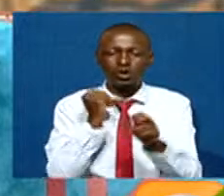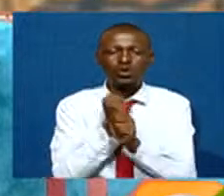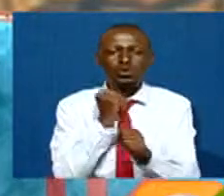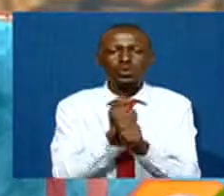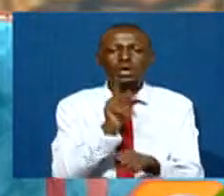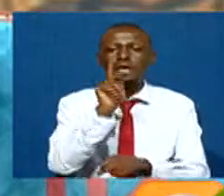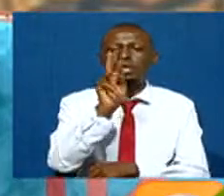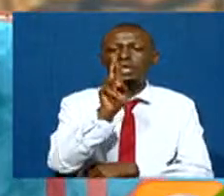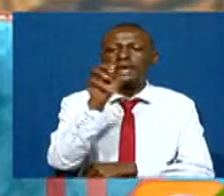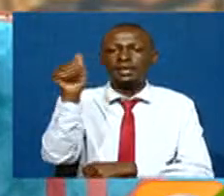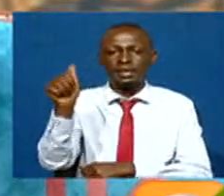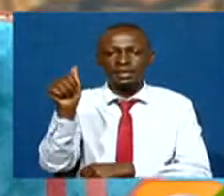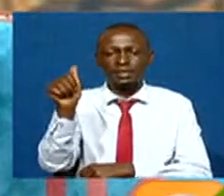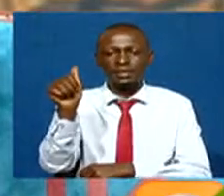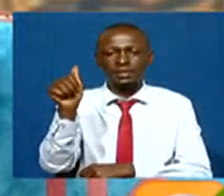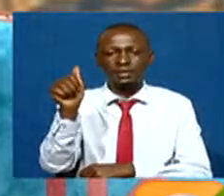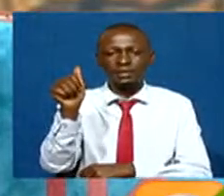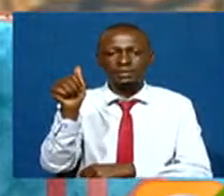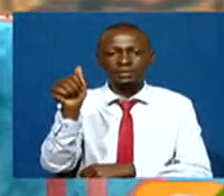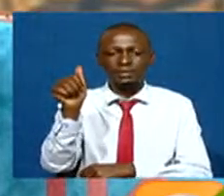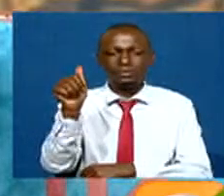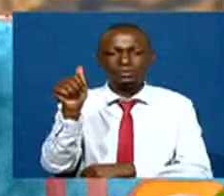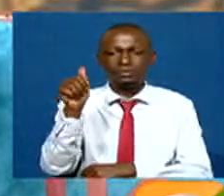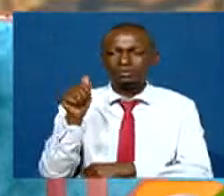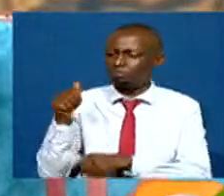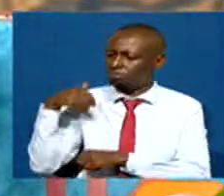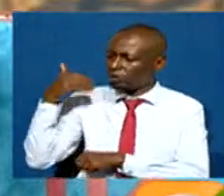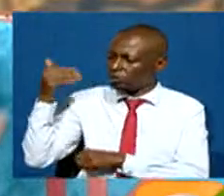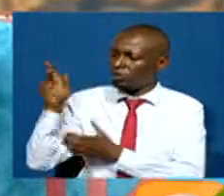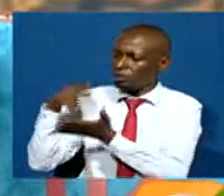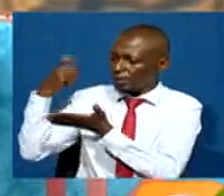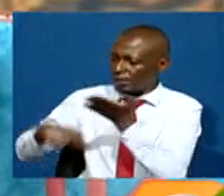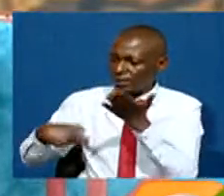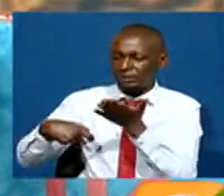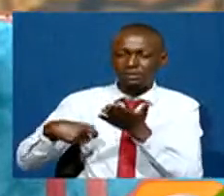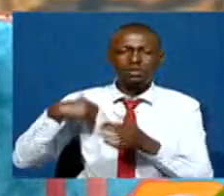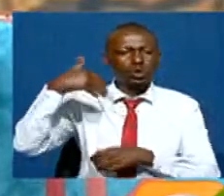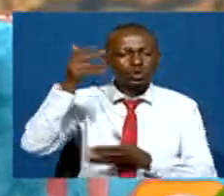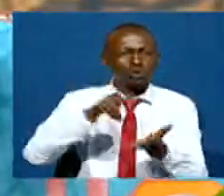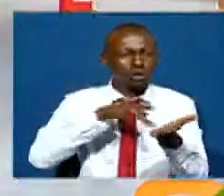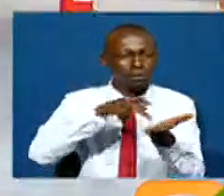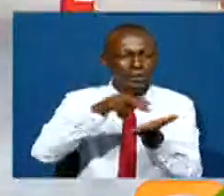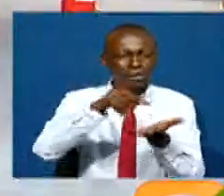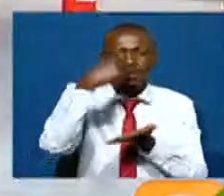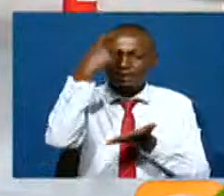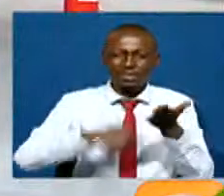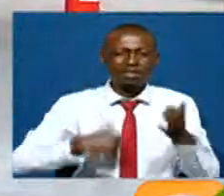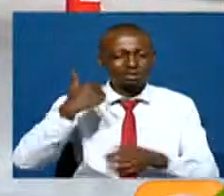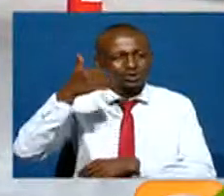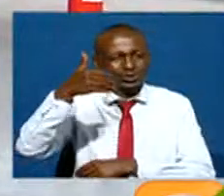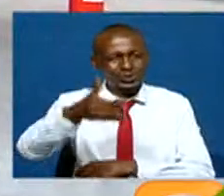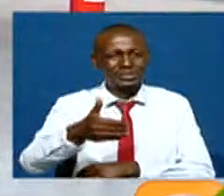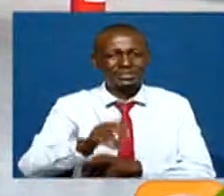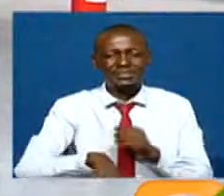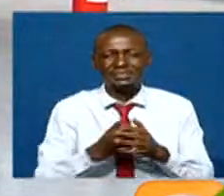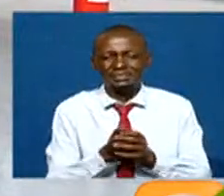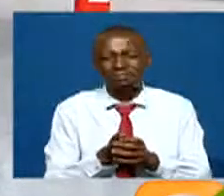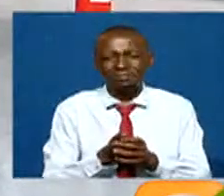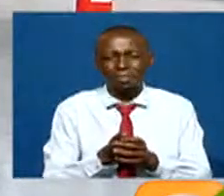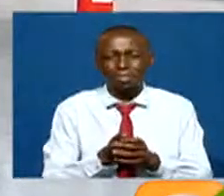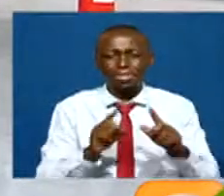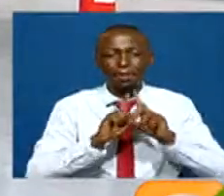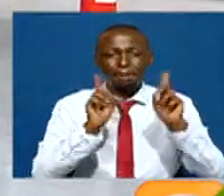serving employer. I work with them. You're still loyal to them. I'm very loyal, so I'm conflicted in that question. Yeah, but the issue is that,